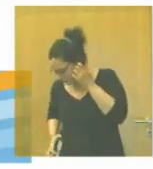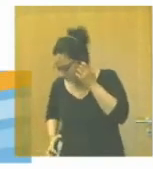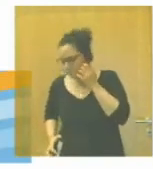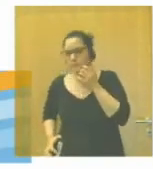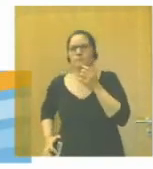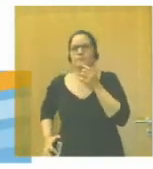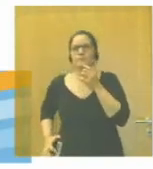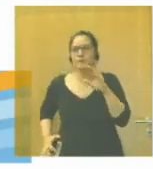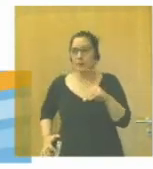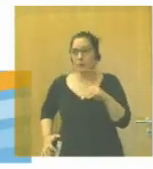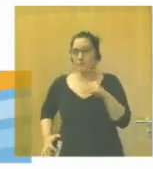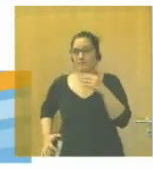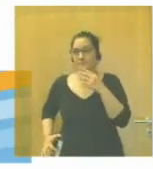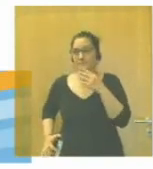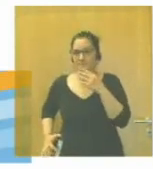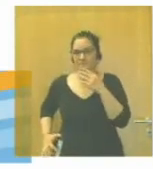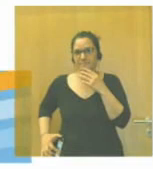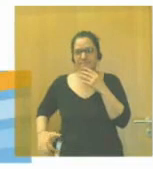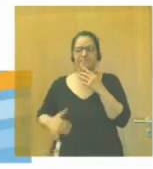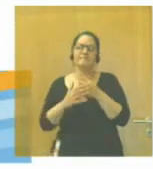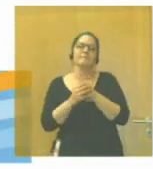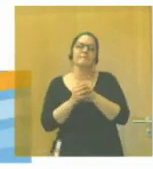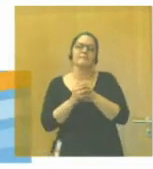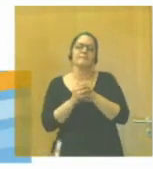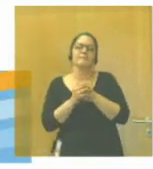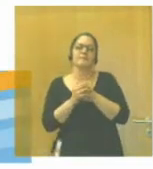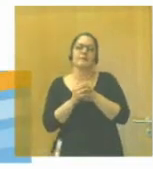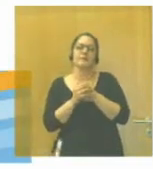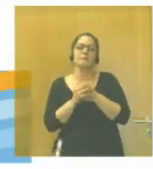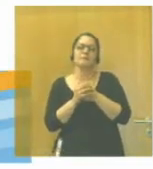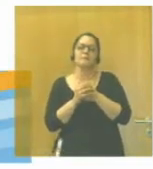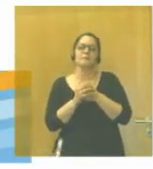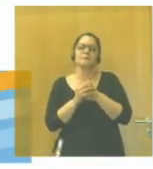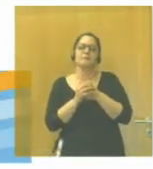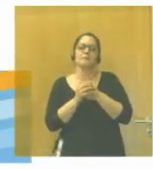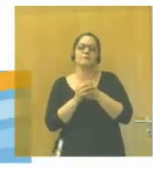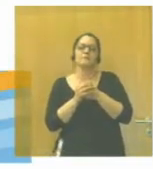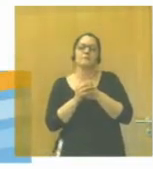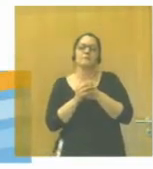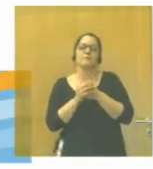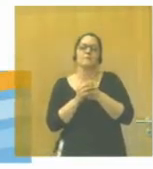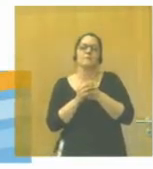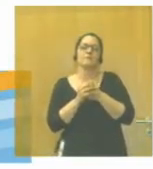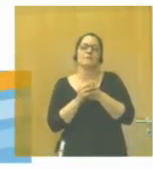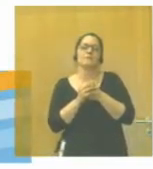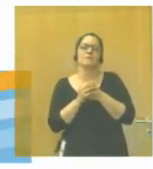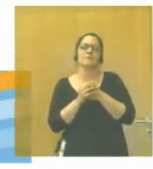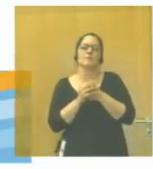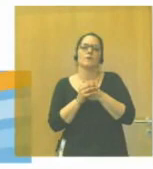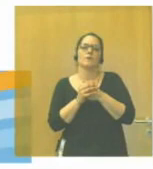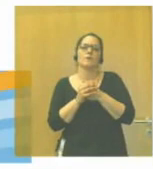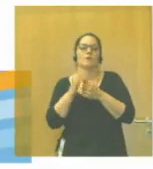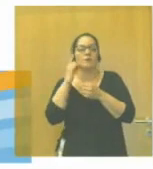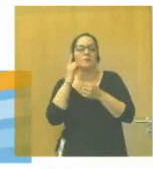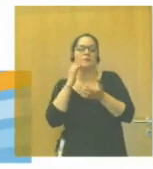for suicide prevention and mental health. But it's also on us, those of us who have expertise, to really help use those